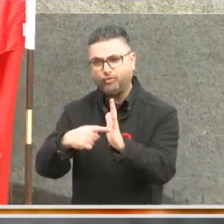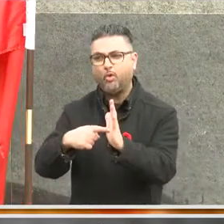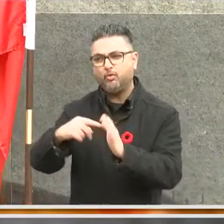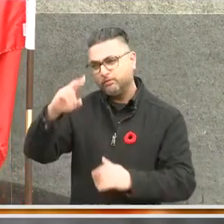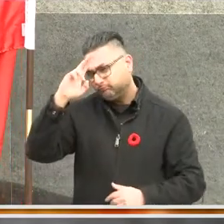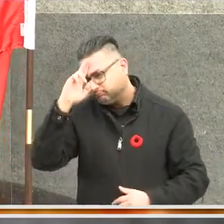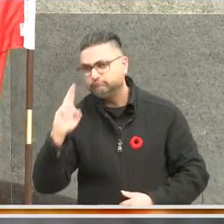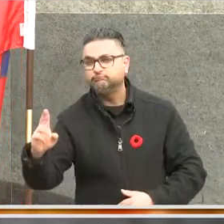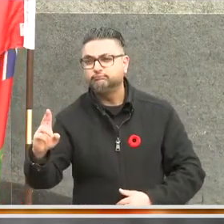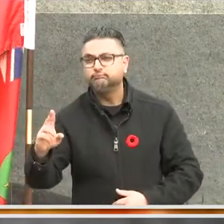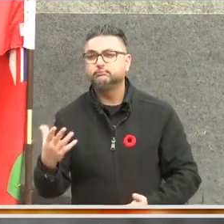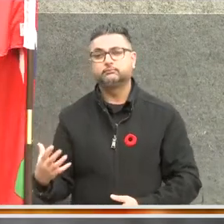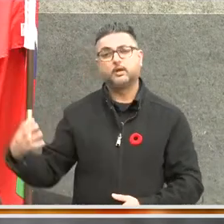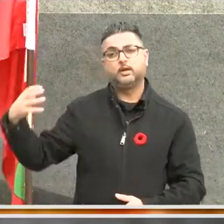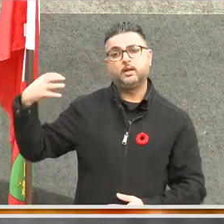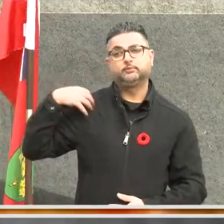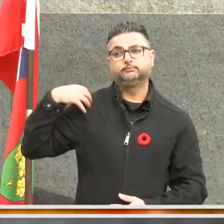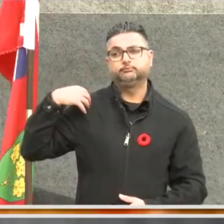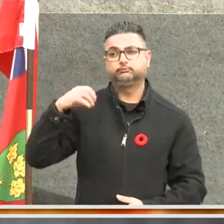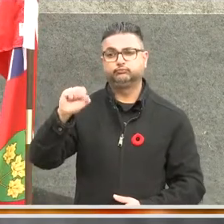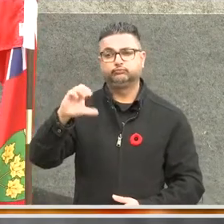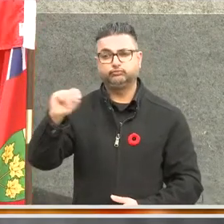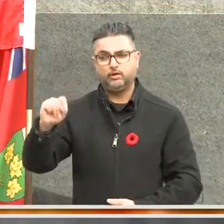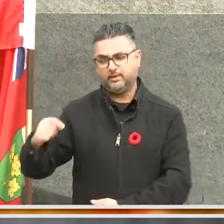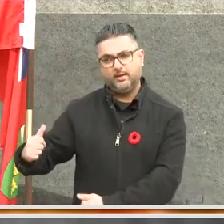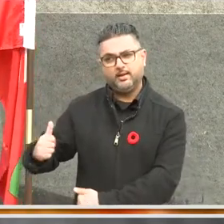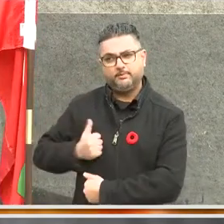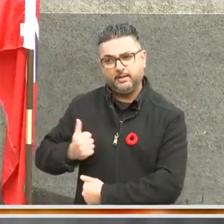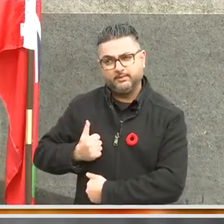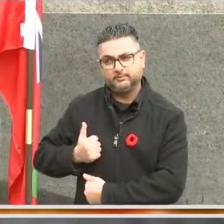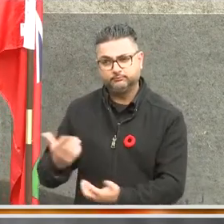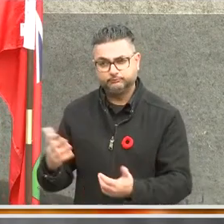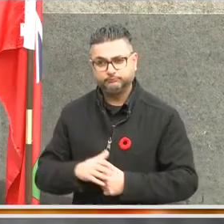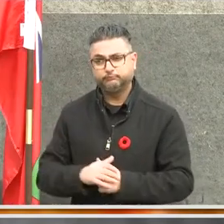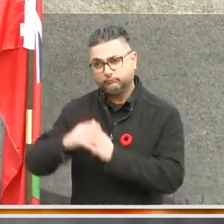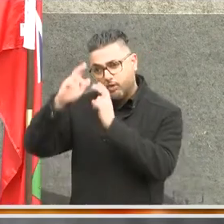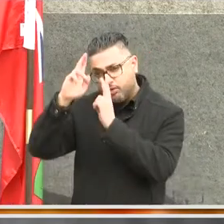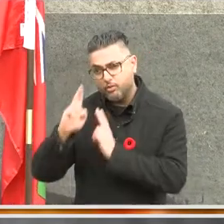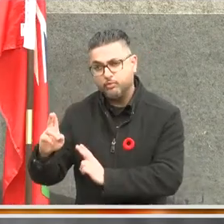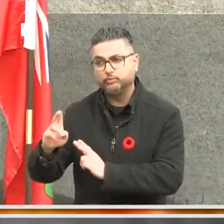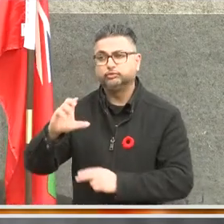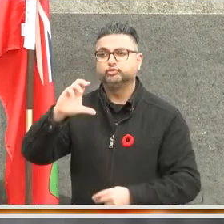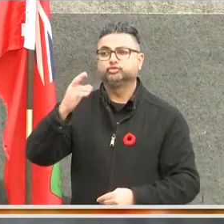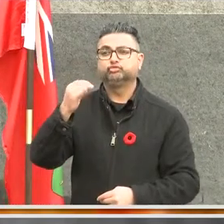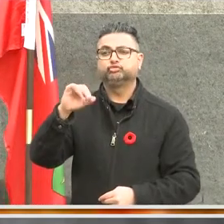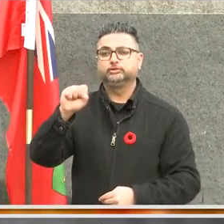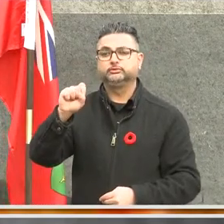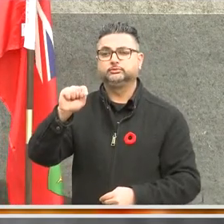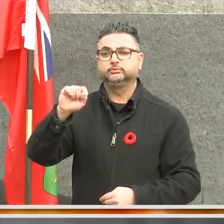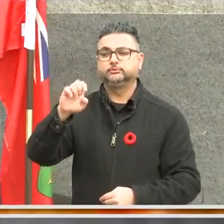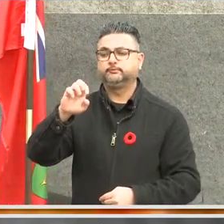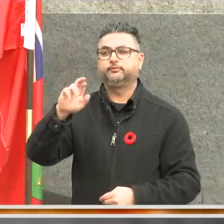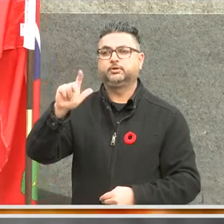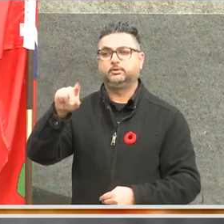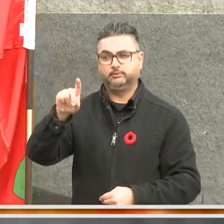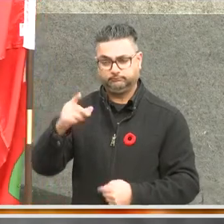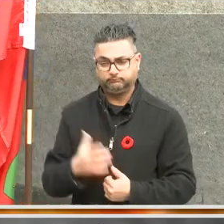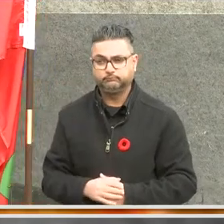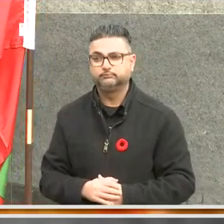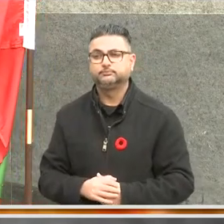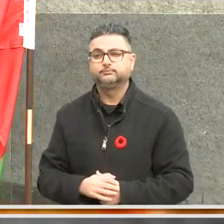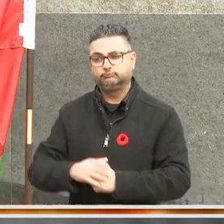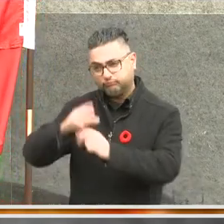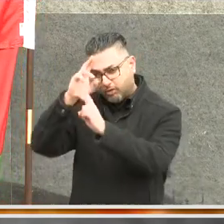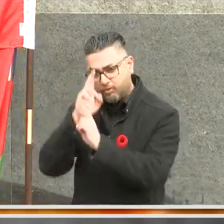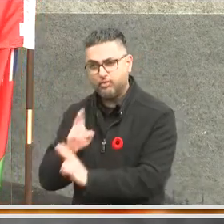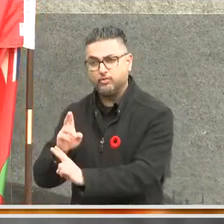Canadian Armed Forces, the Honorable Christia Freeland, the Honorable Carolyn Bennett, Ontario Regional Chief